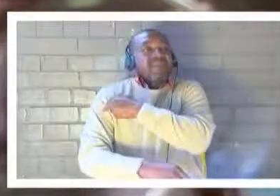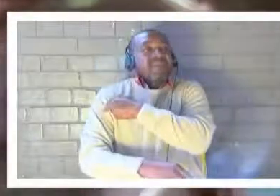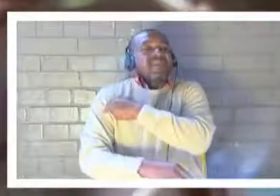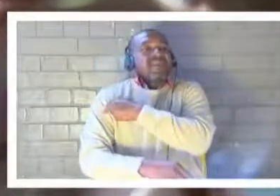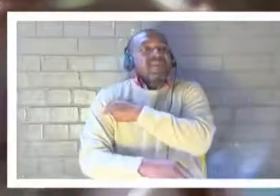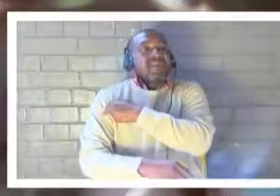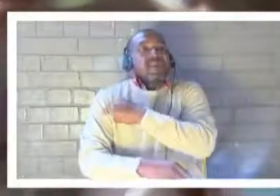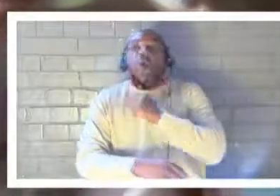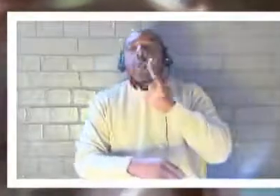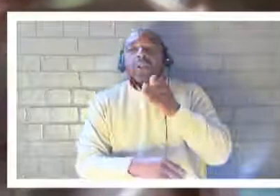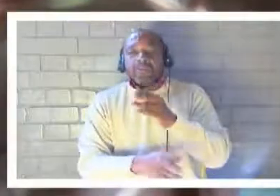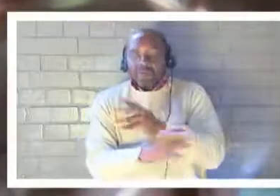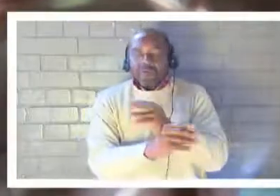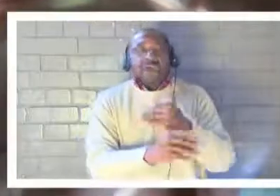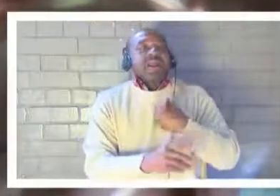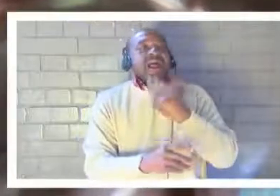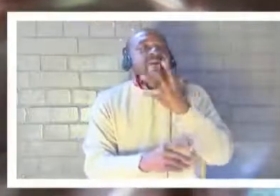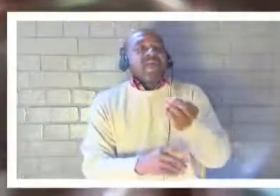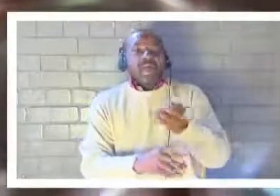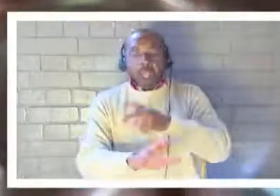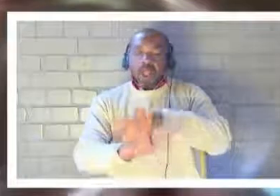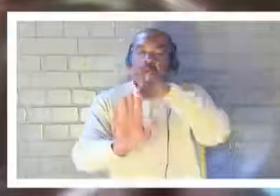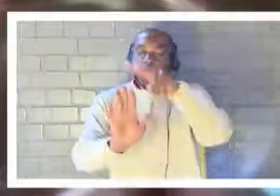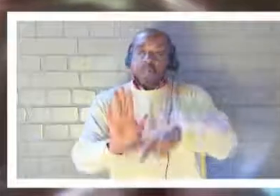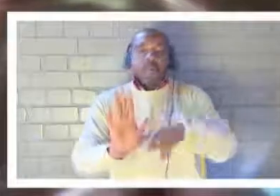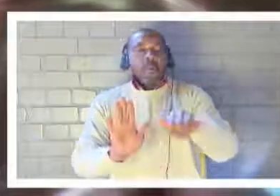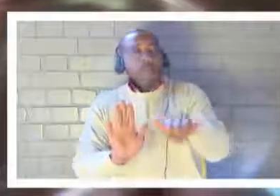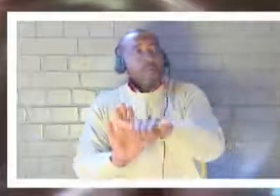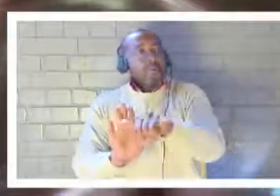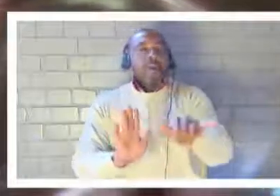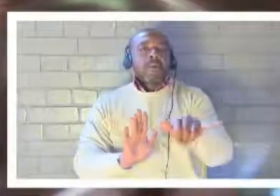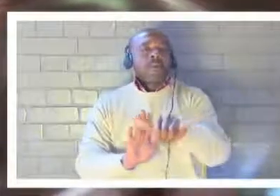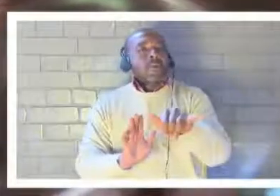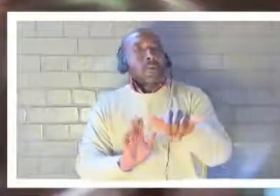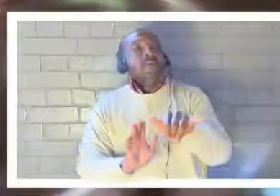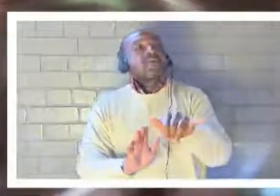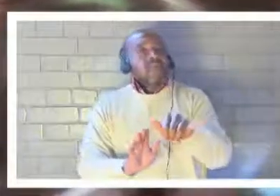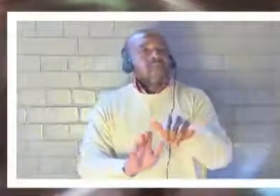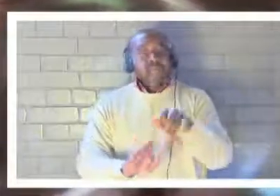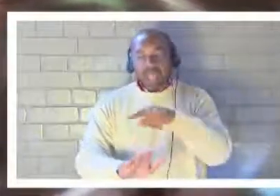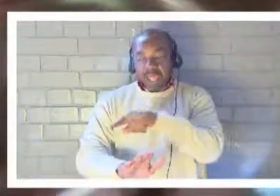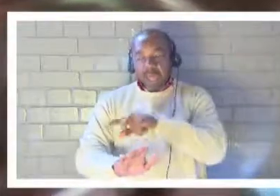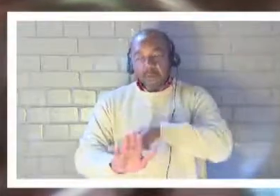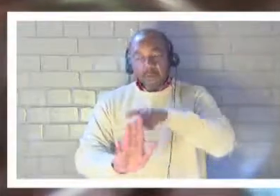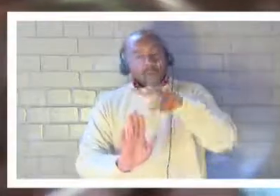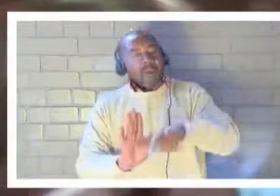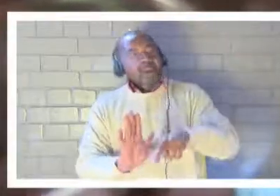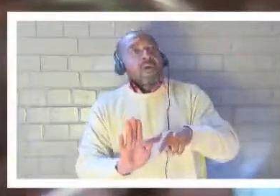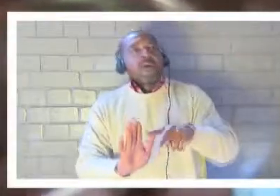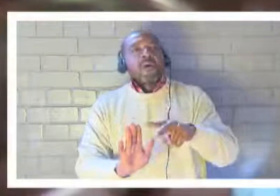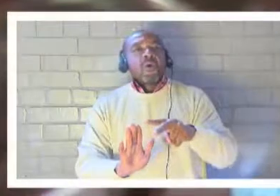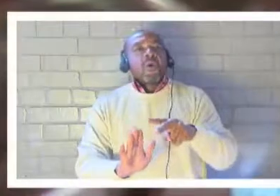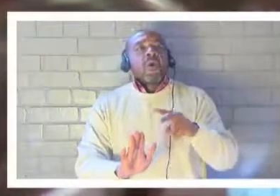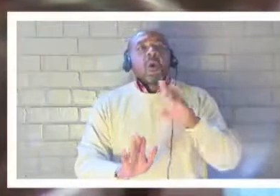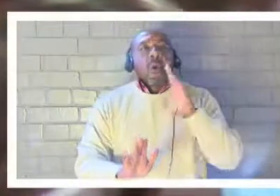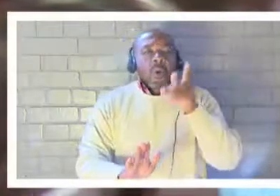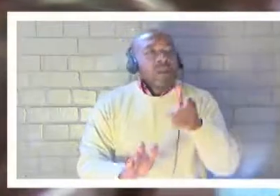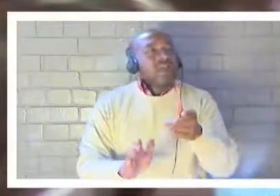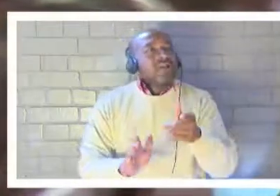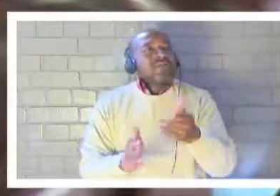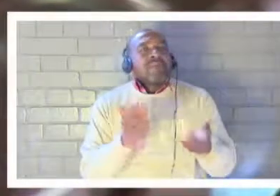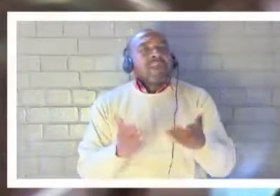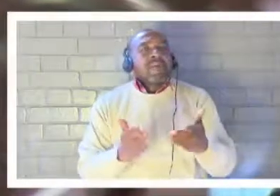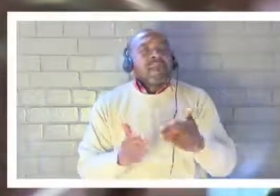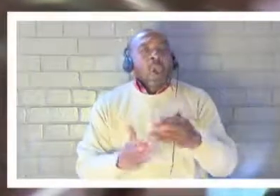that would be long-term, nor agency, like my colleagues have alluded. But it is unfortunate